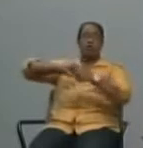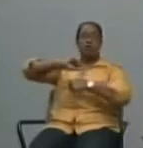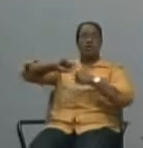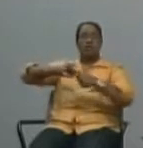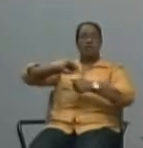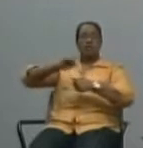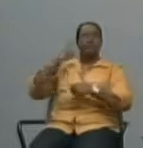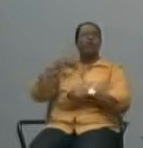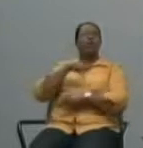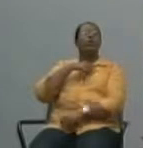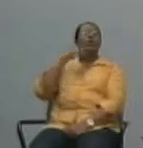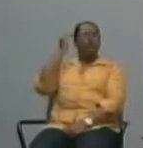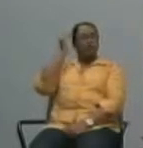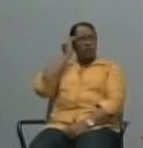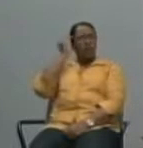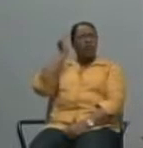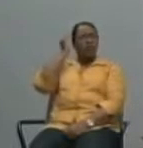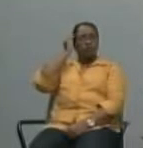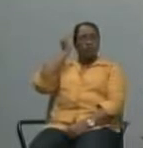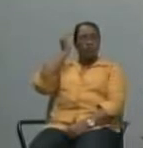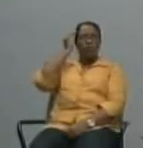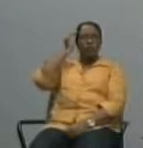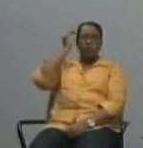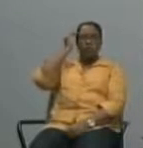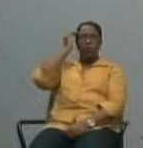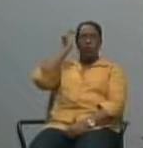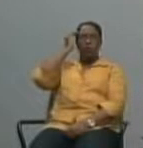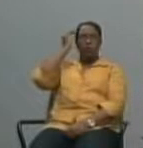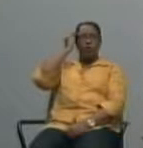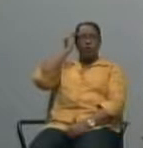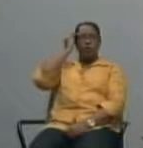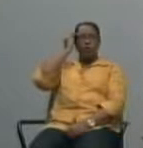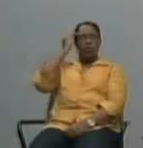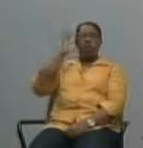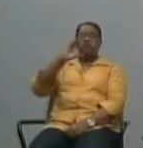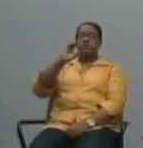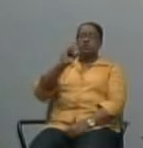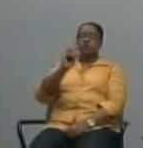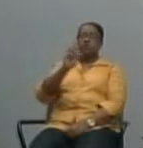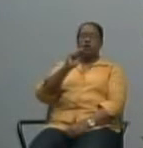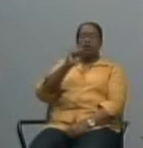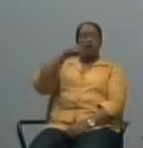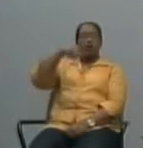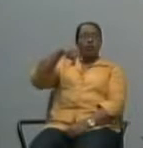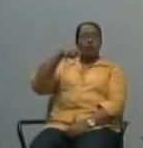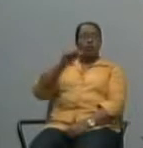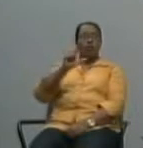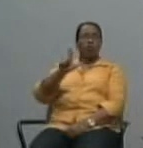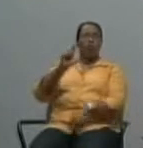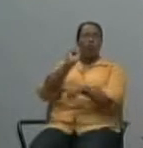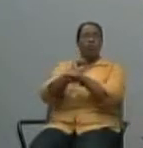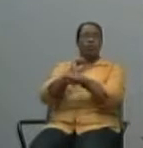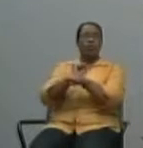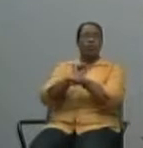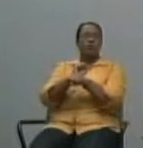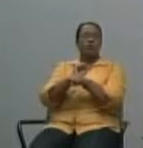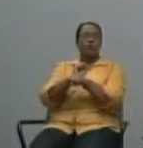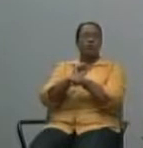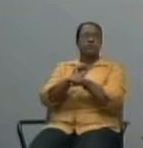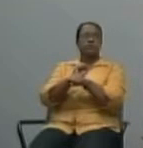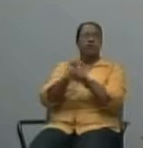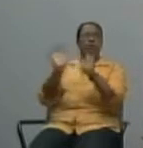We know what we call the corporal works of mercy and also spiritual works of mercy.